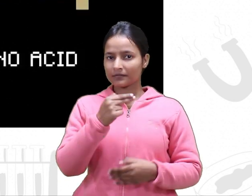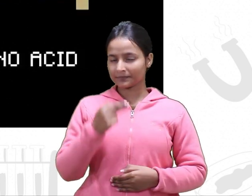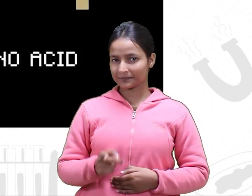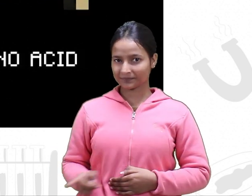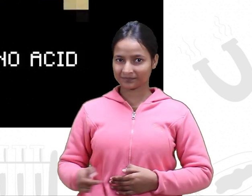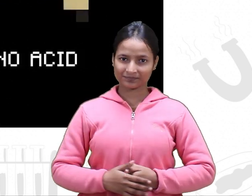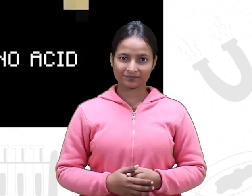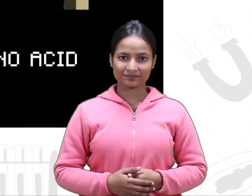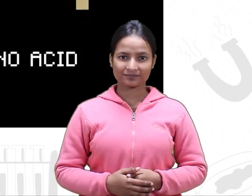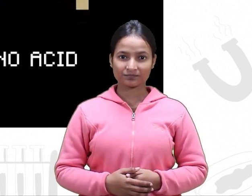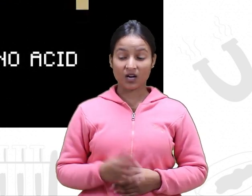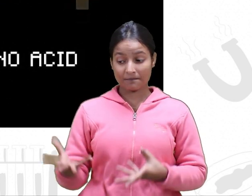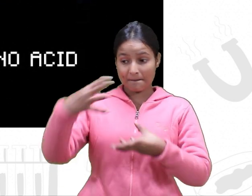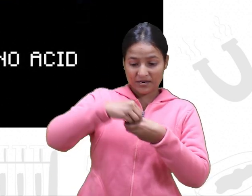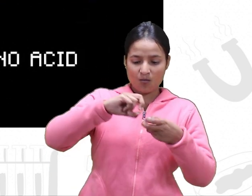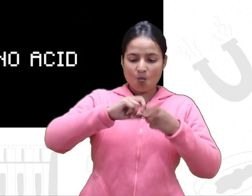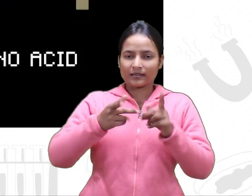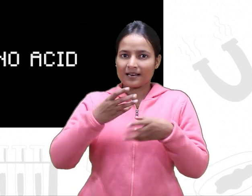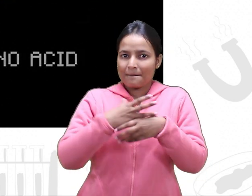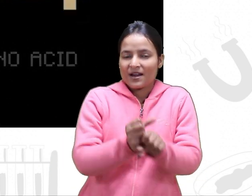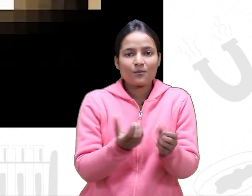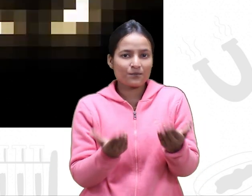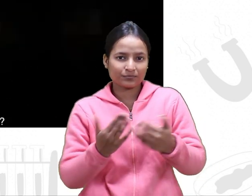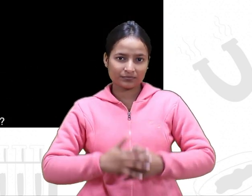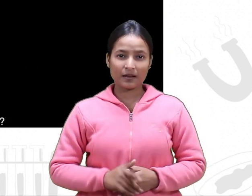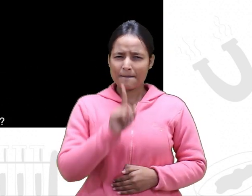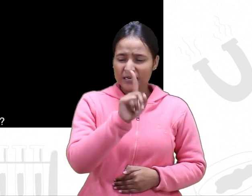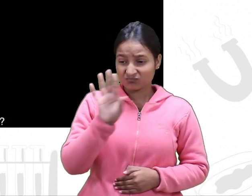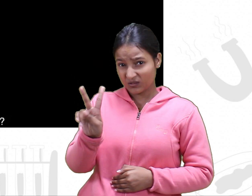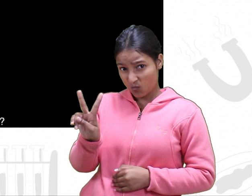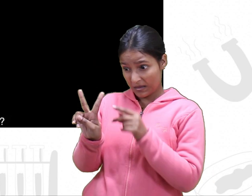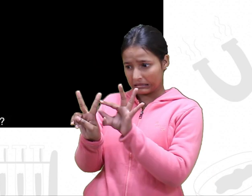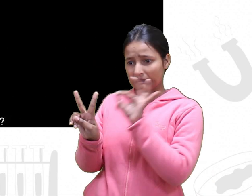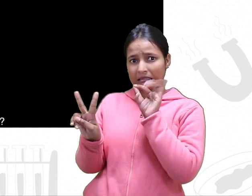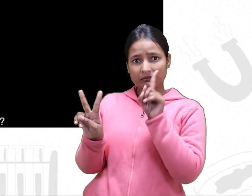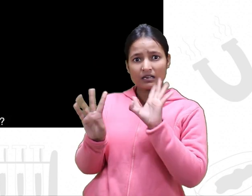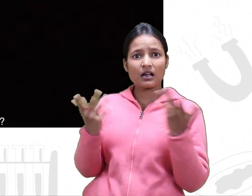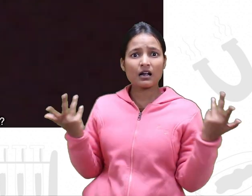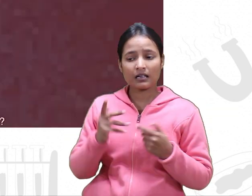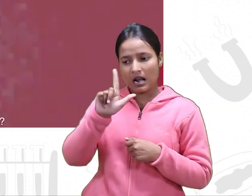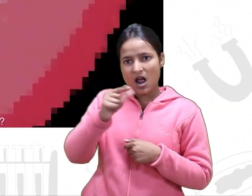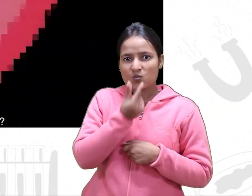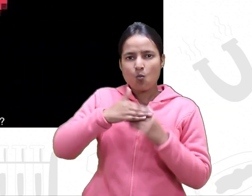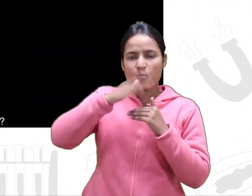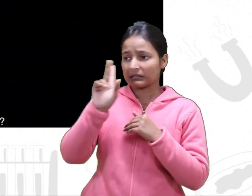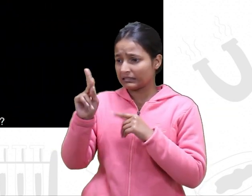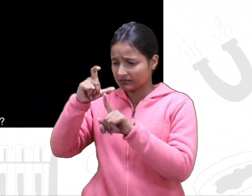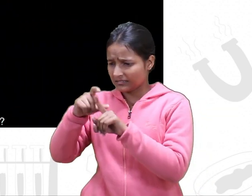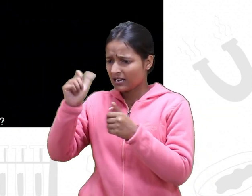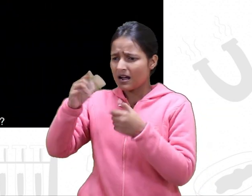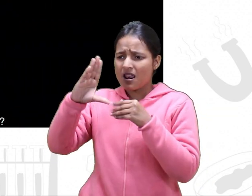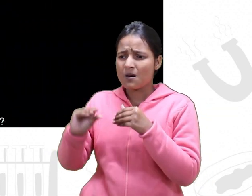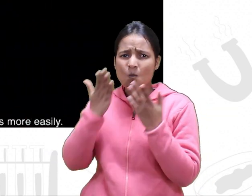of them, called the L amino acids, are picked for making proteins. The D forms are never used. How do cells identify such